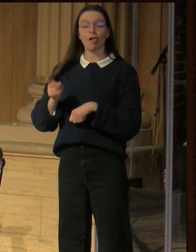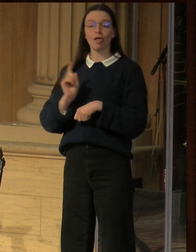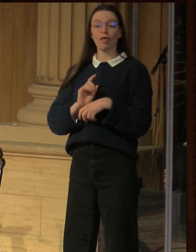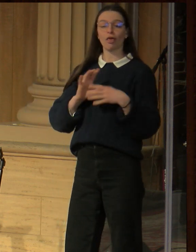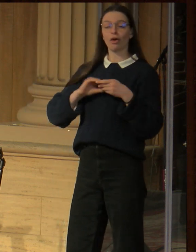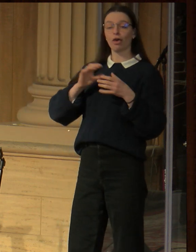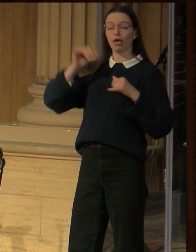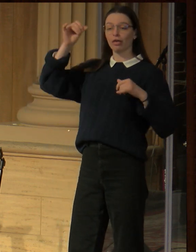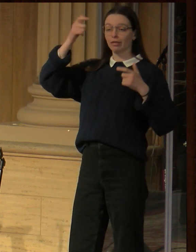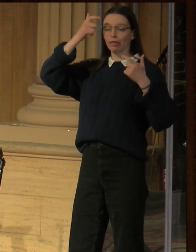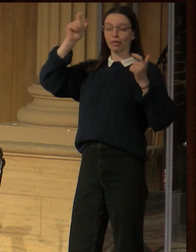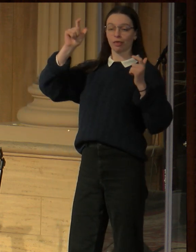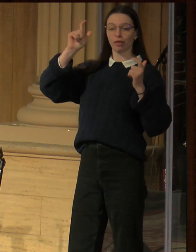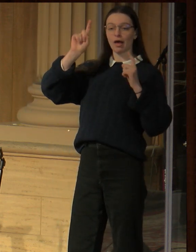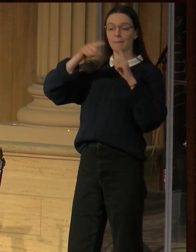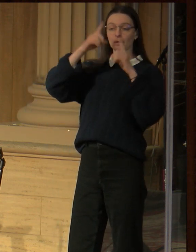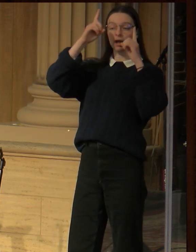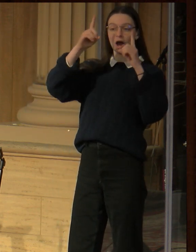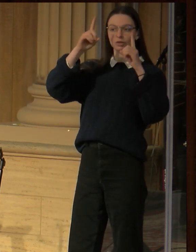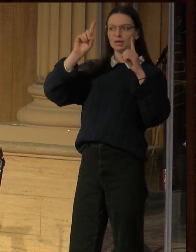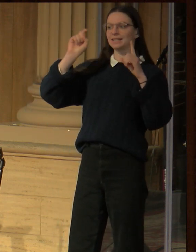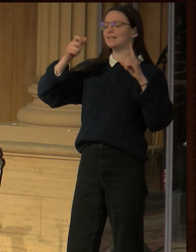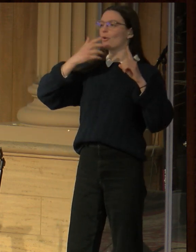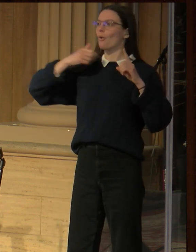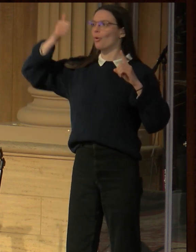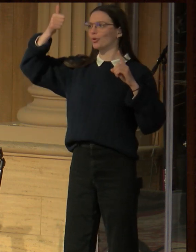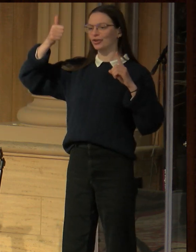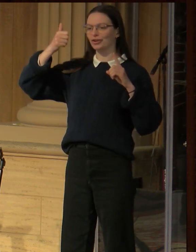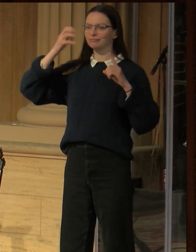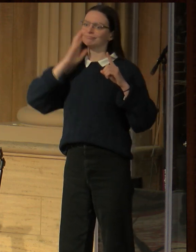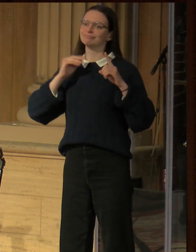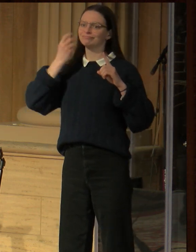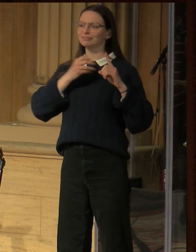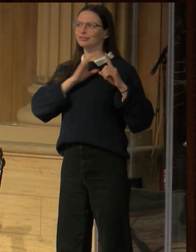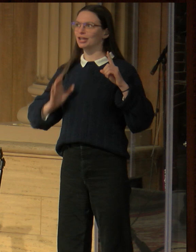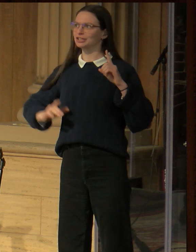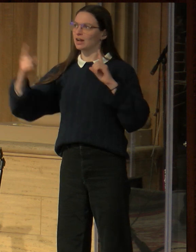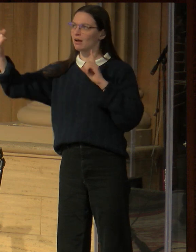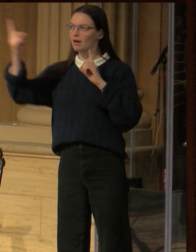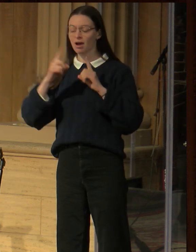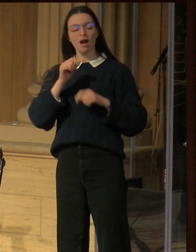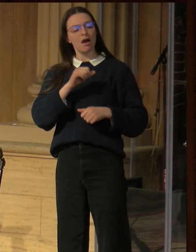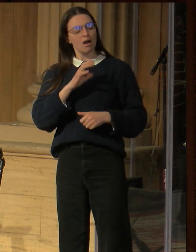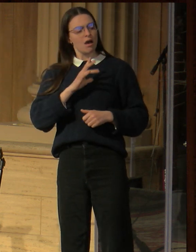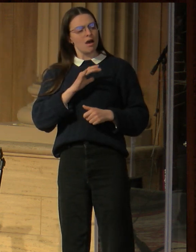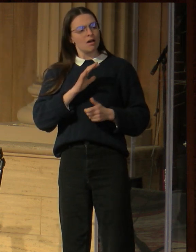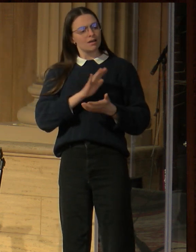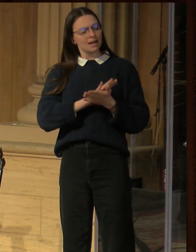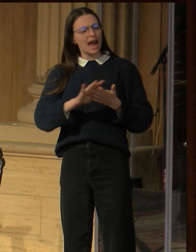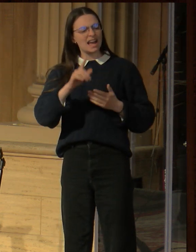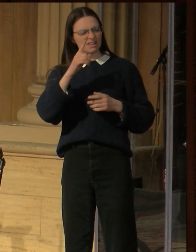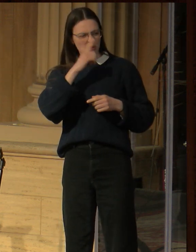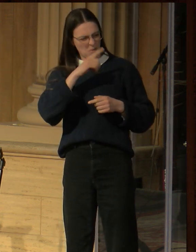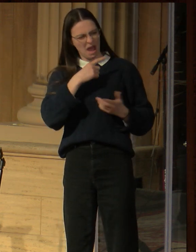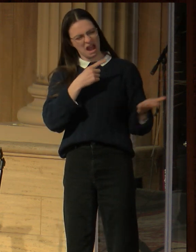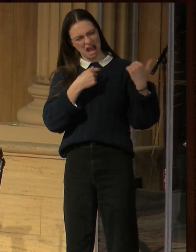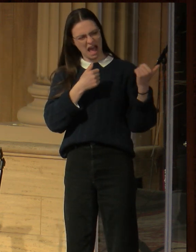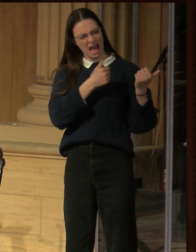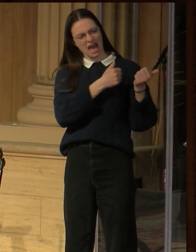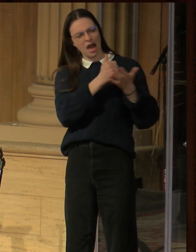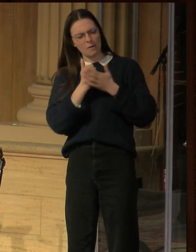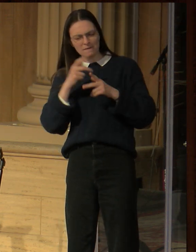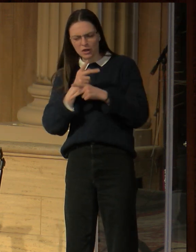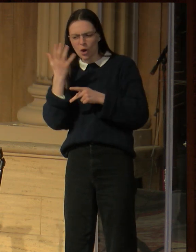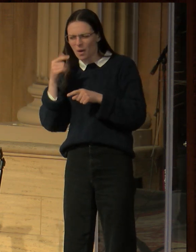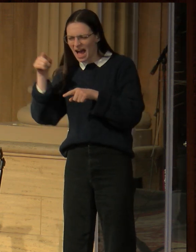more grounded, older Christian to come alongside us and say, hey, that's nice. Could you come help me figure out why there's that weird sewage smell down in the